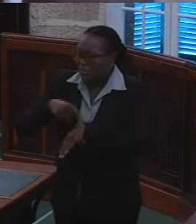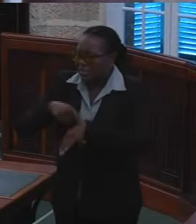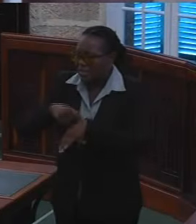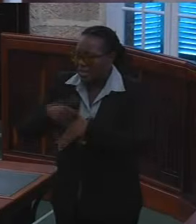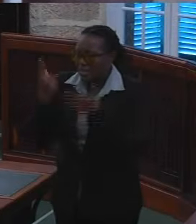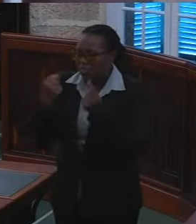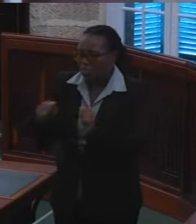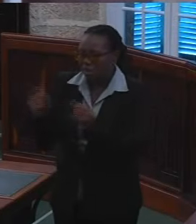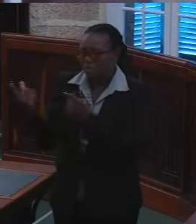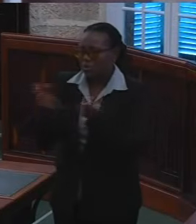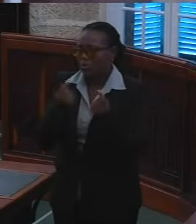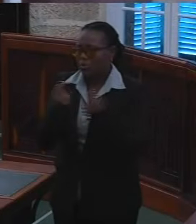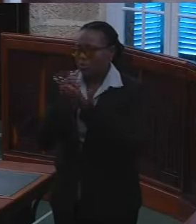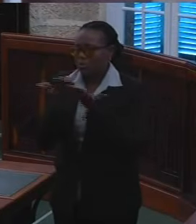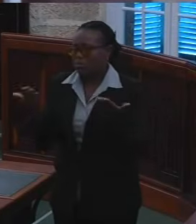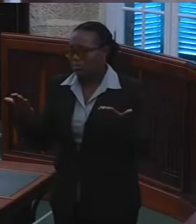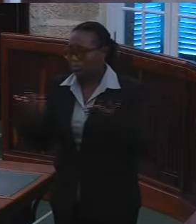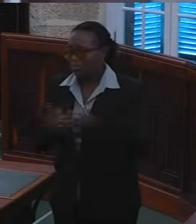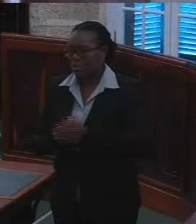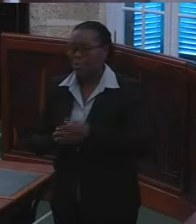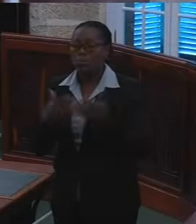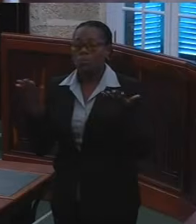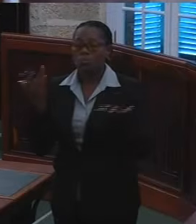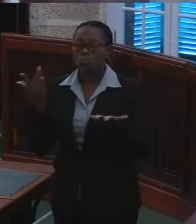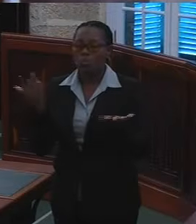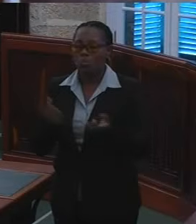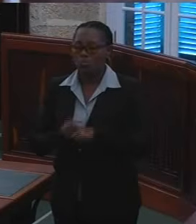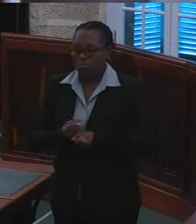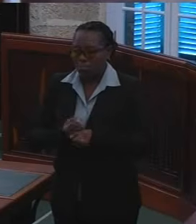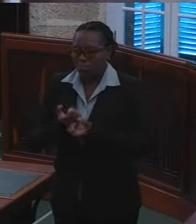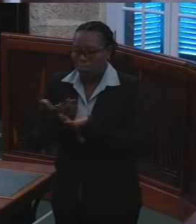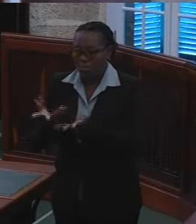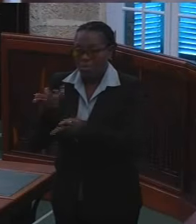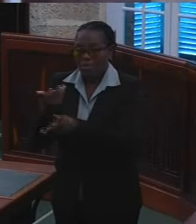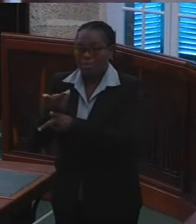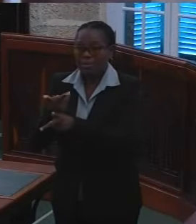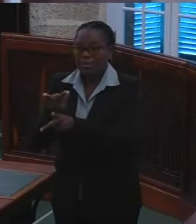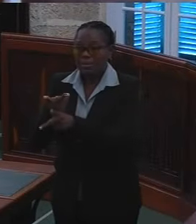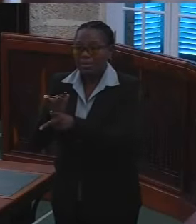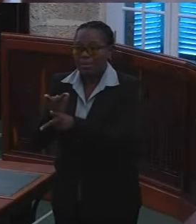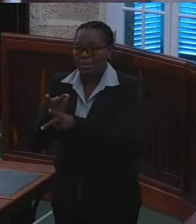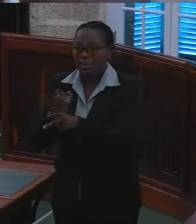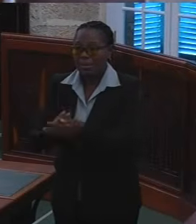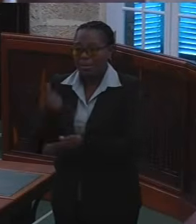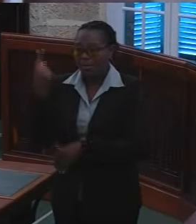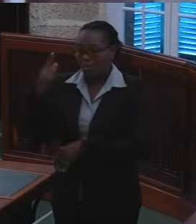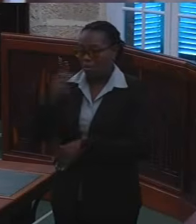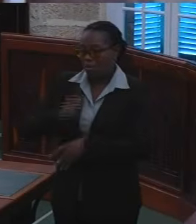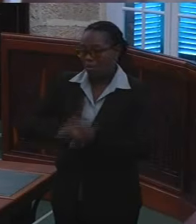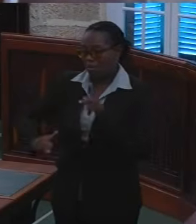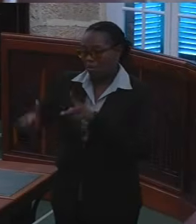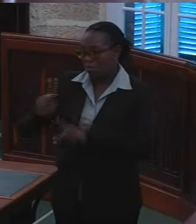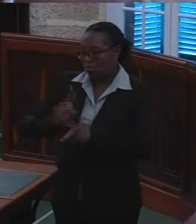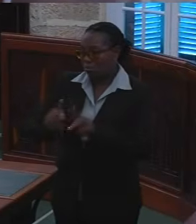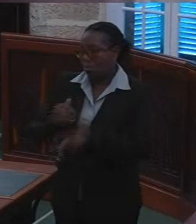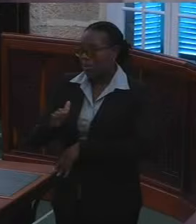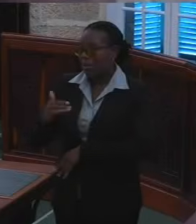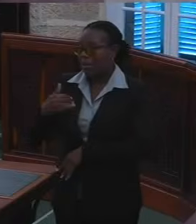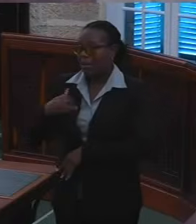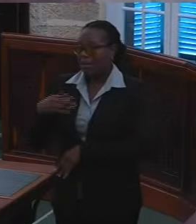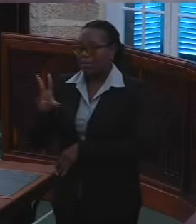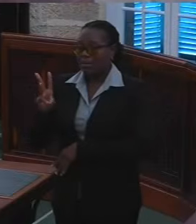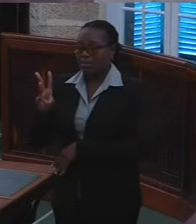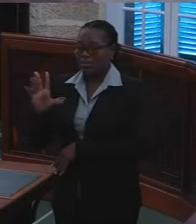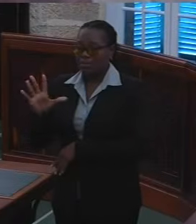needed to provide care for those persons who are over